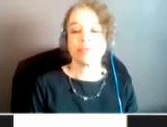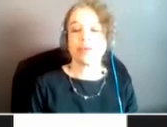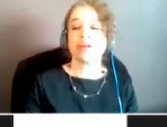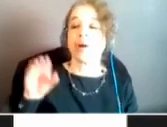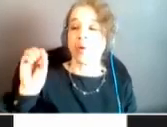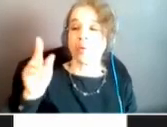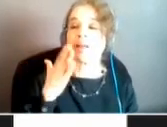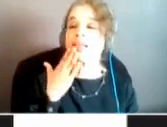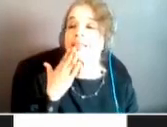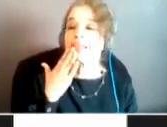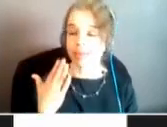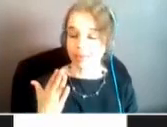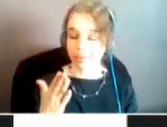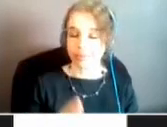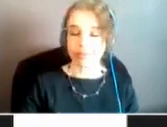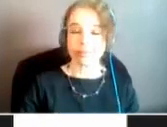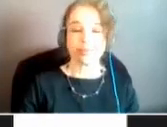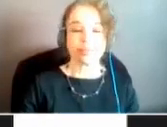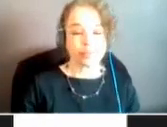Okay. Thank you.